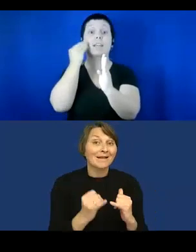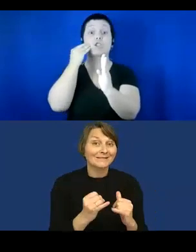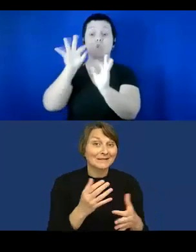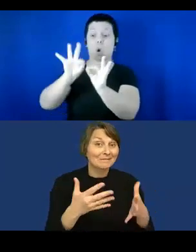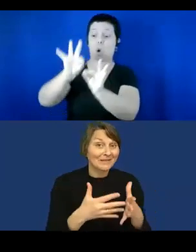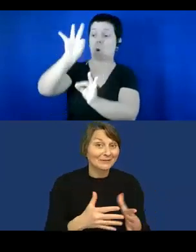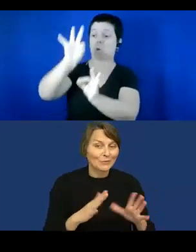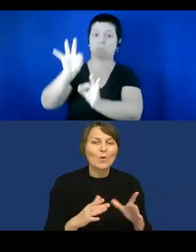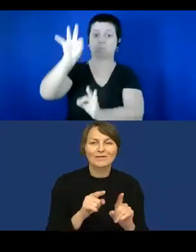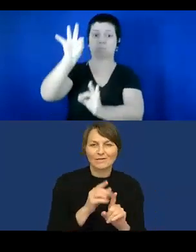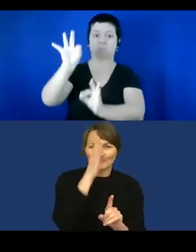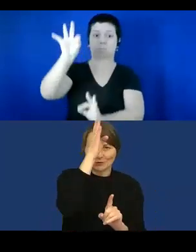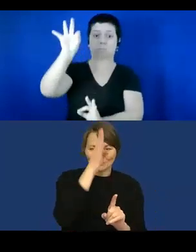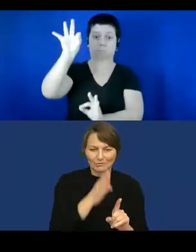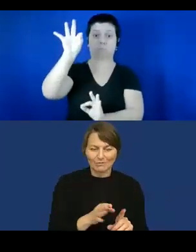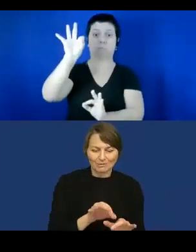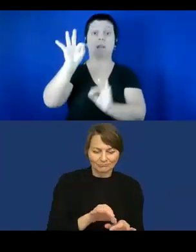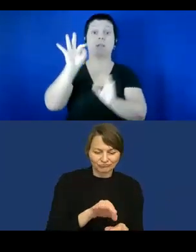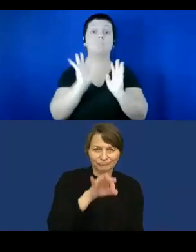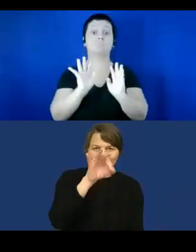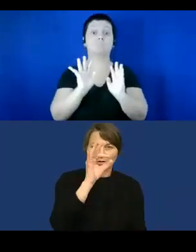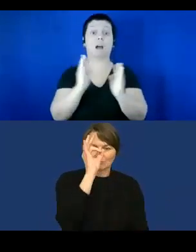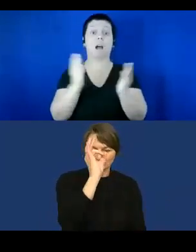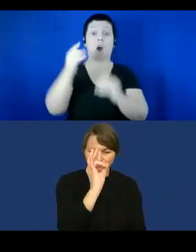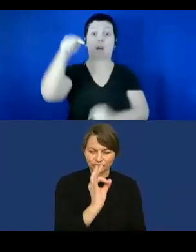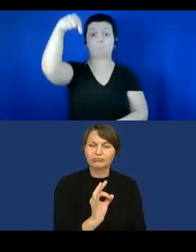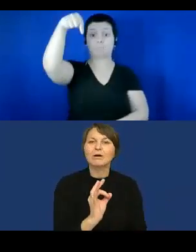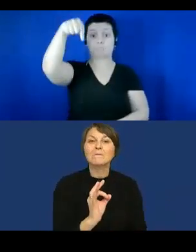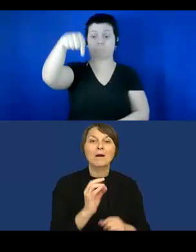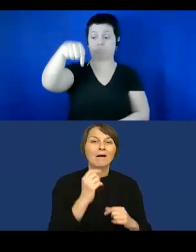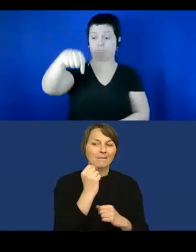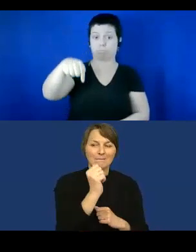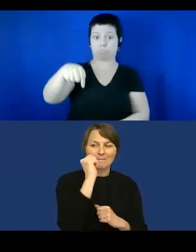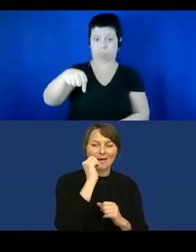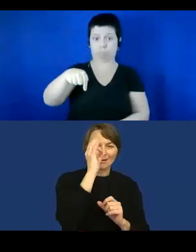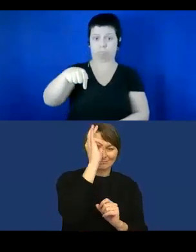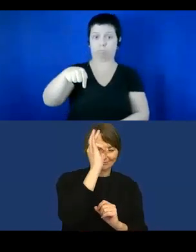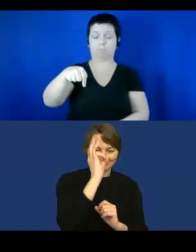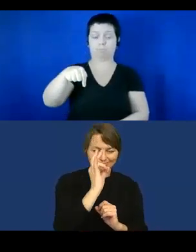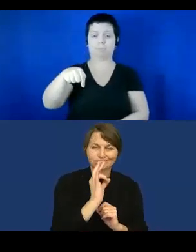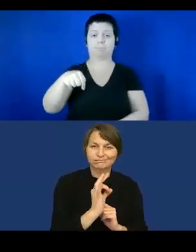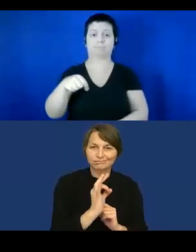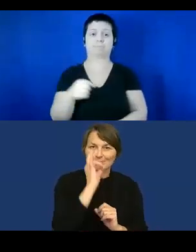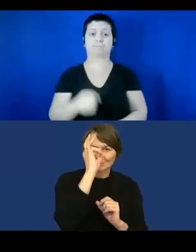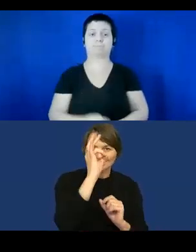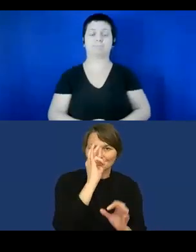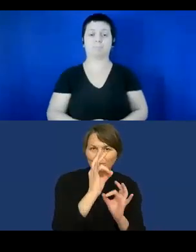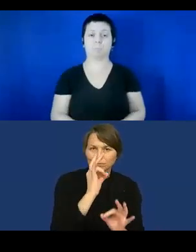the horizontal distances, but now oriented vertically, which means that these distances were oriented